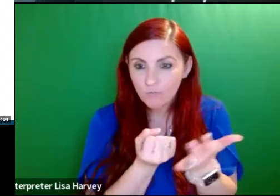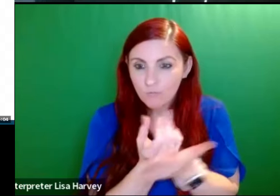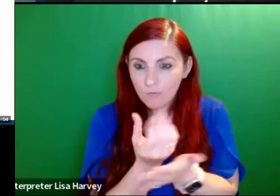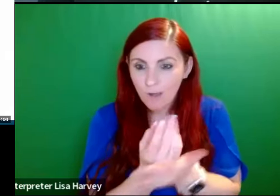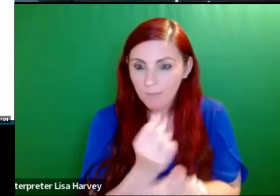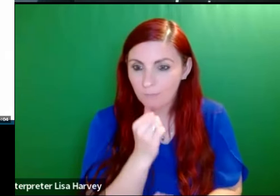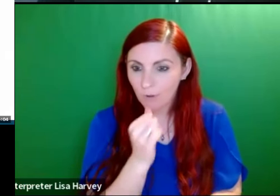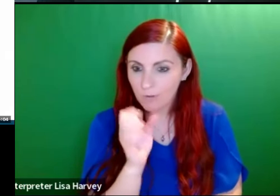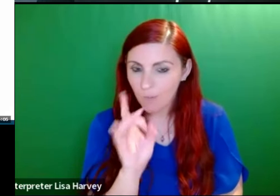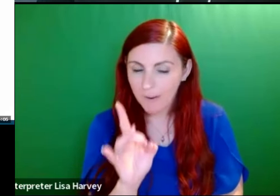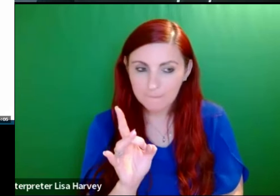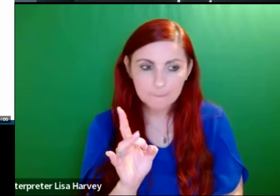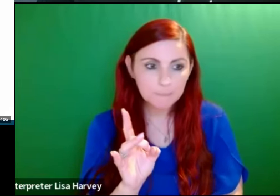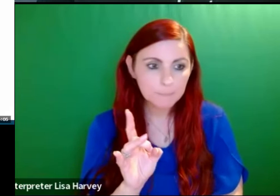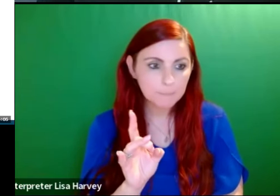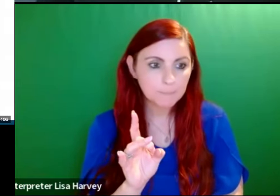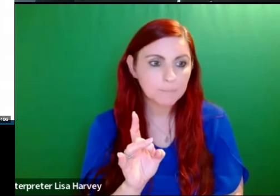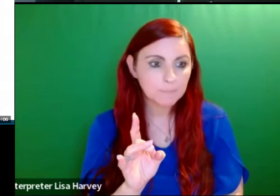first. So